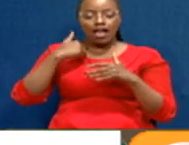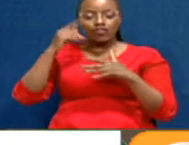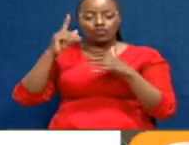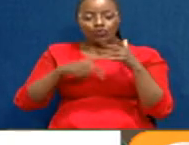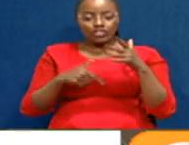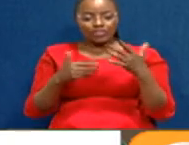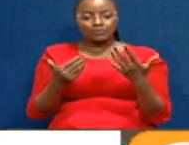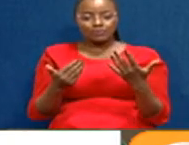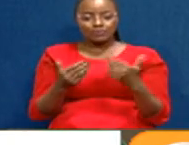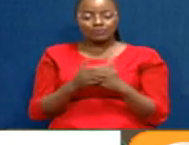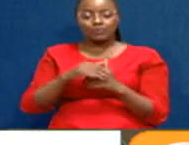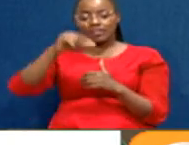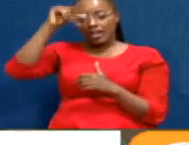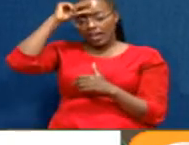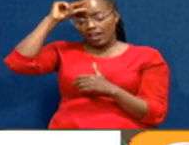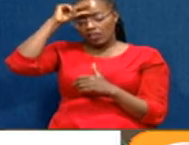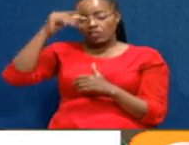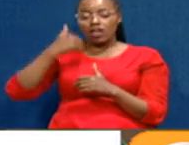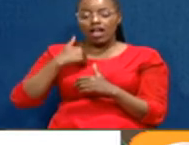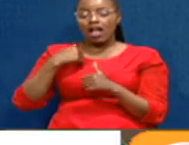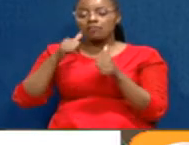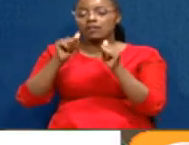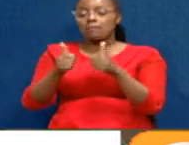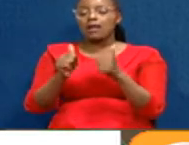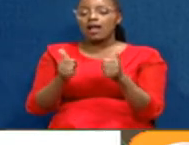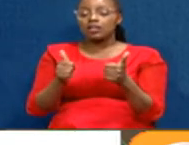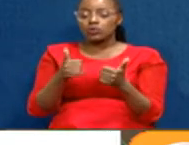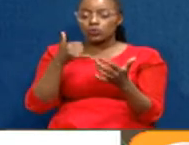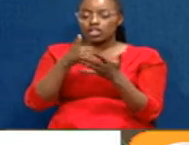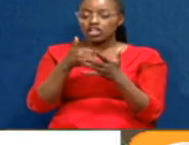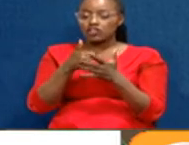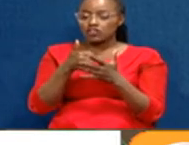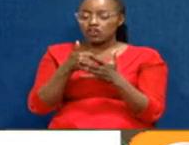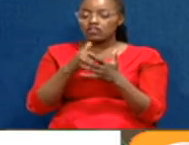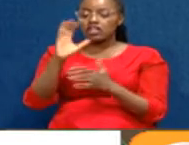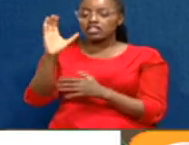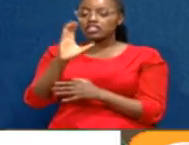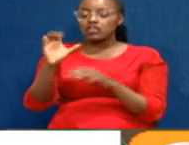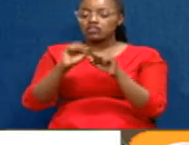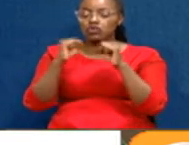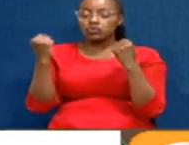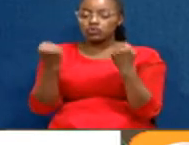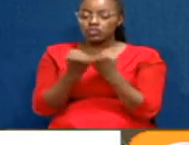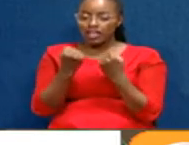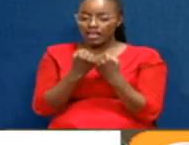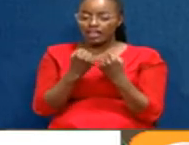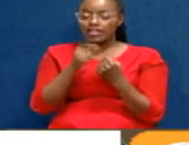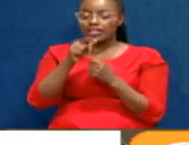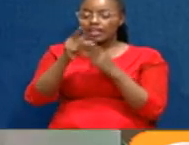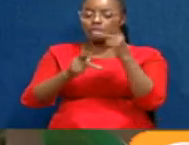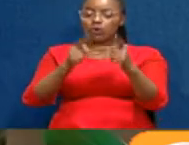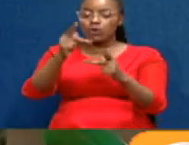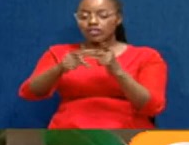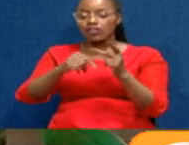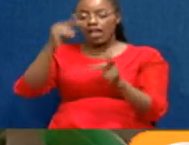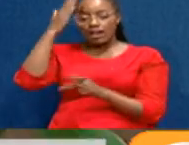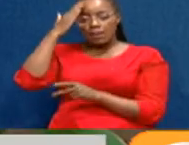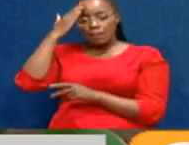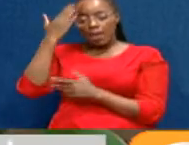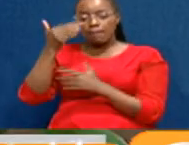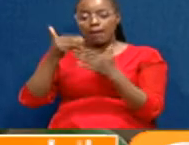that government has not really involved civil society organizations in these processes.